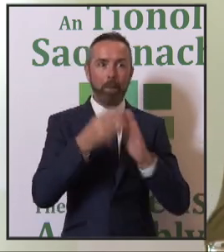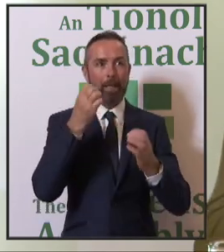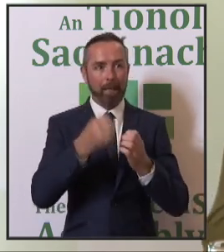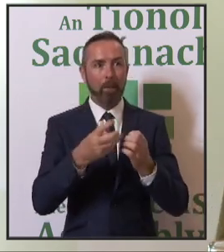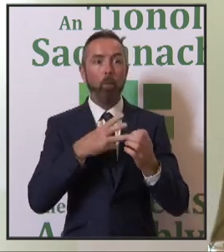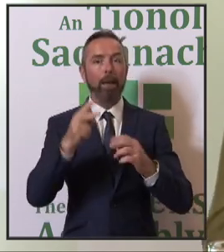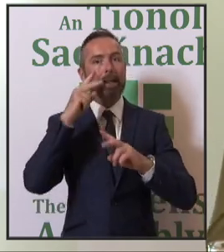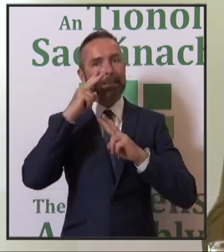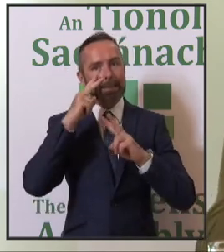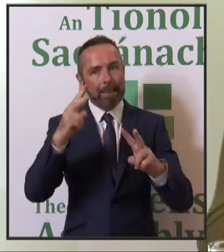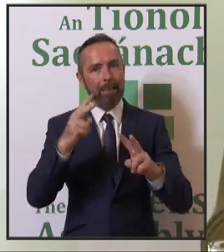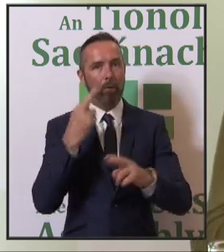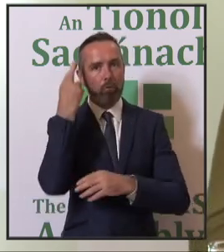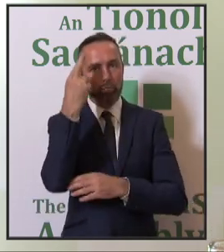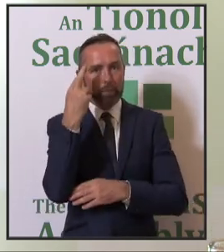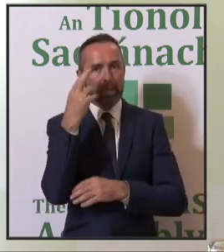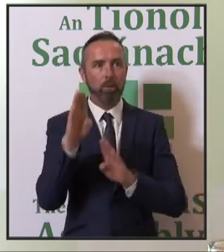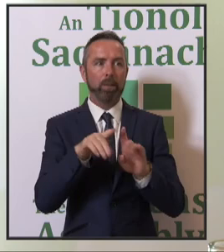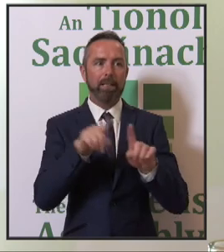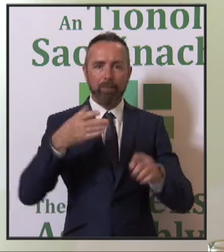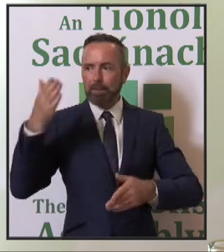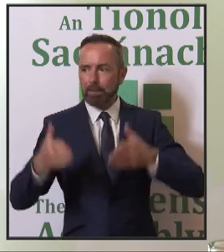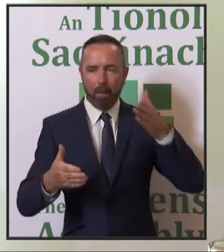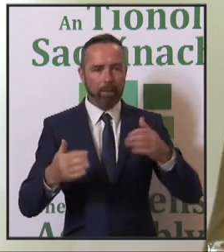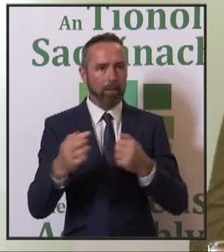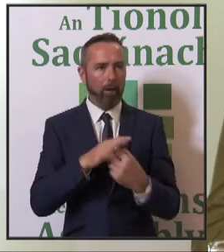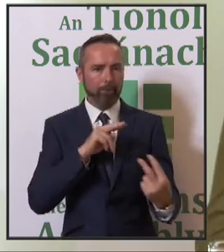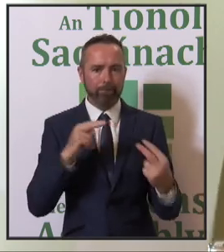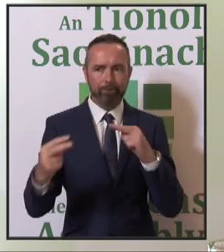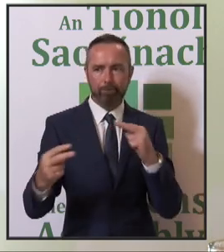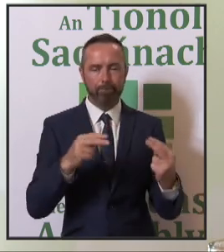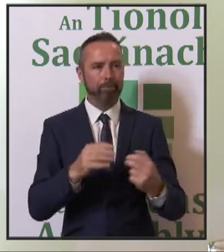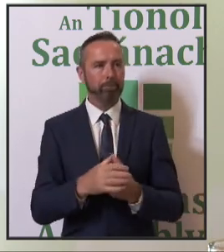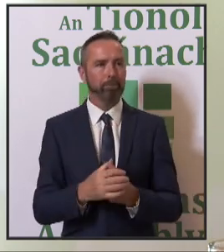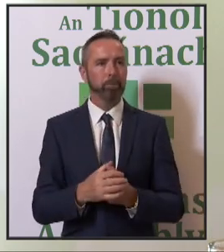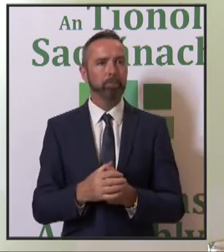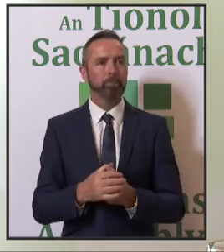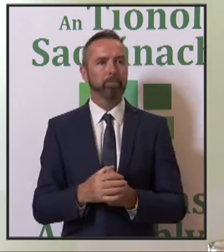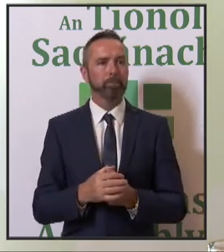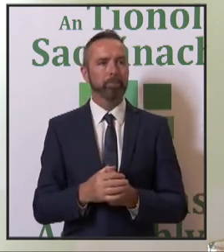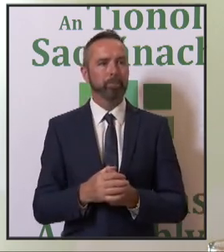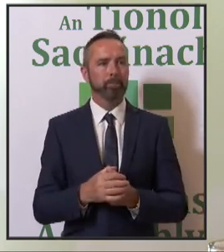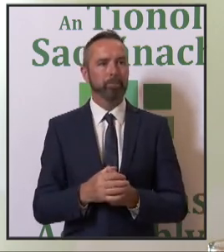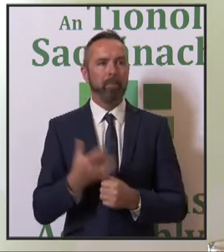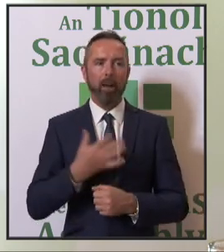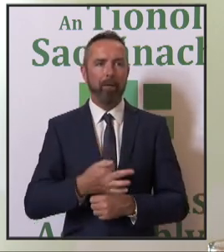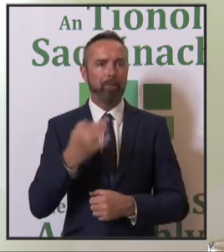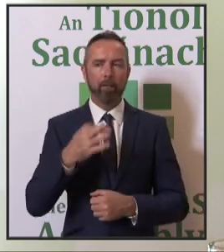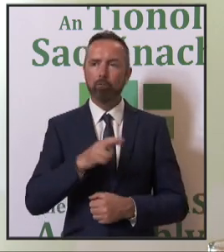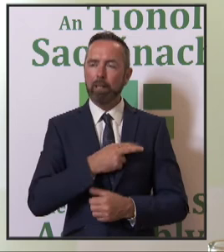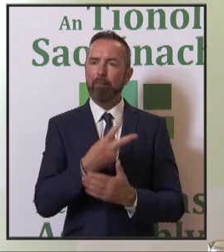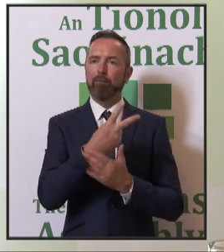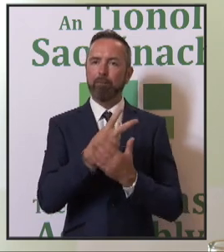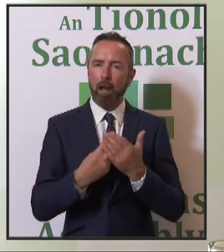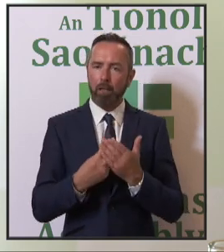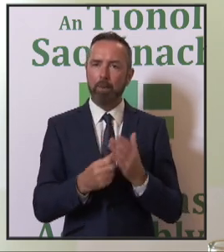see the reasons behind the, you know, the different sides of a position, and I found it really valuable. And I think